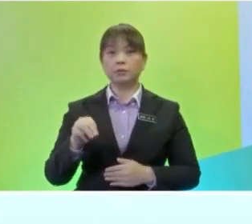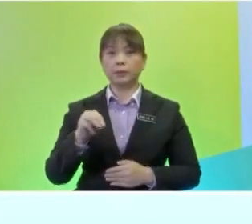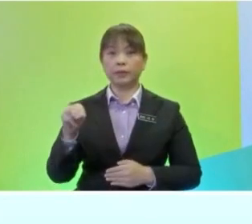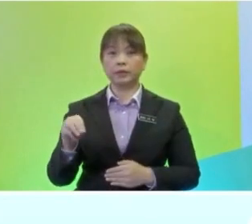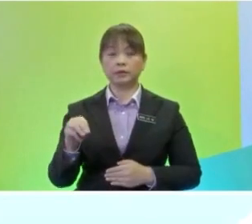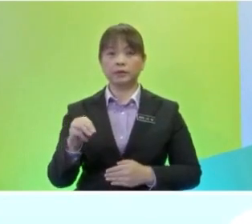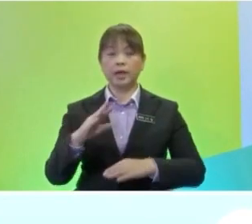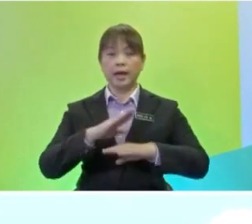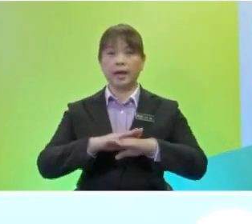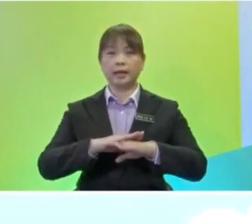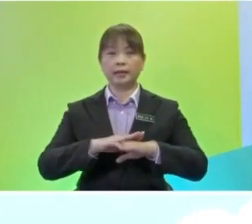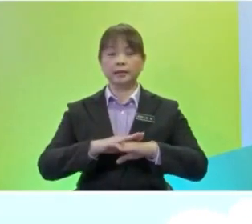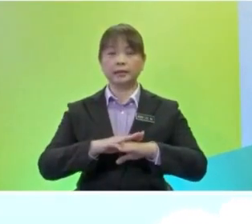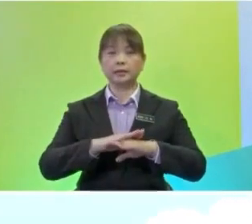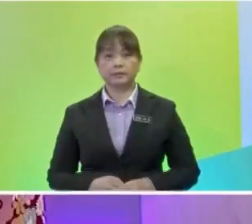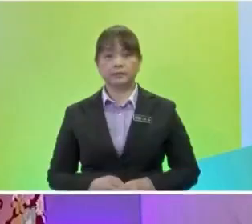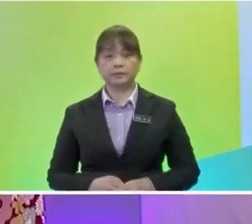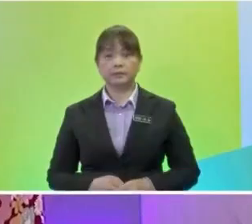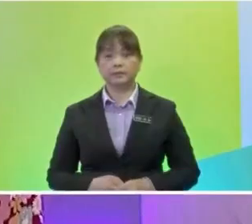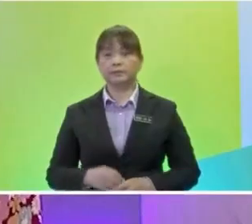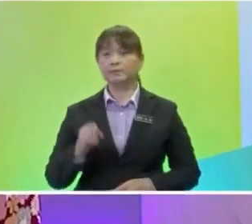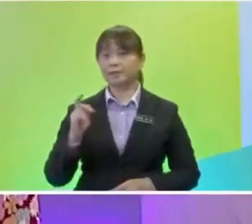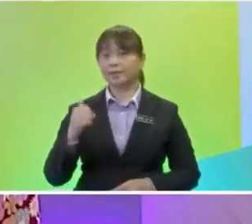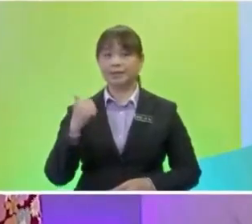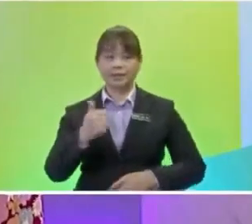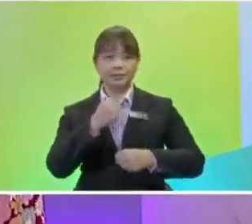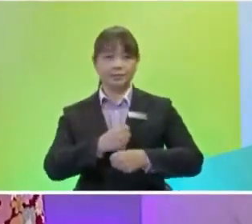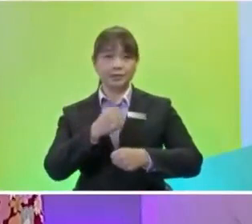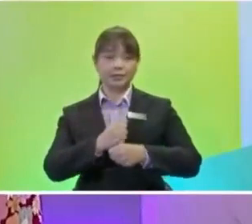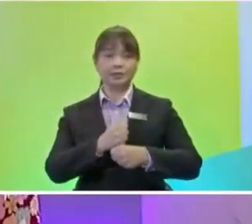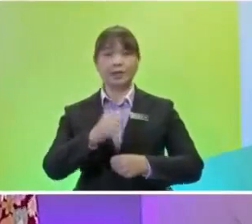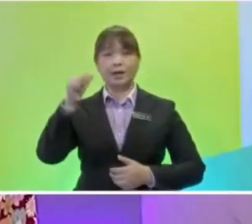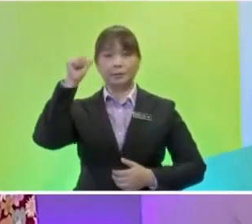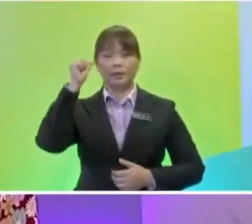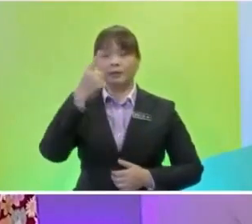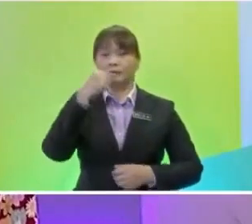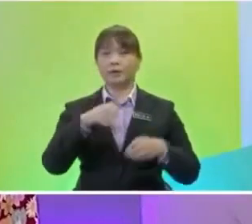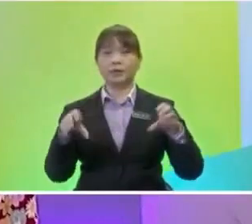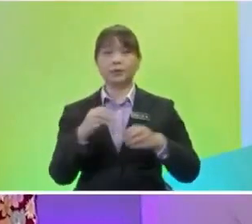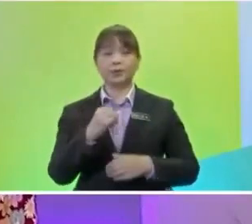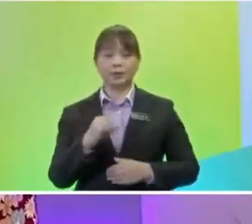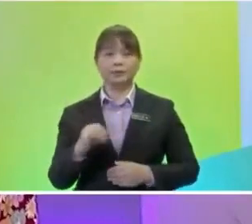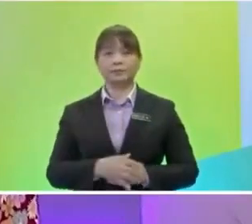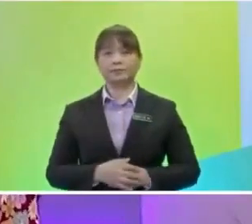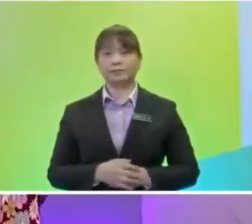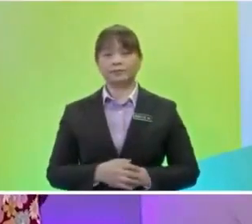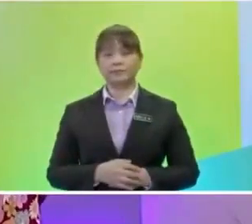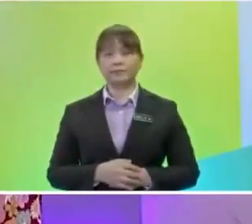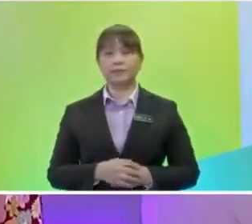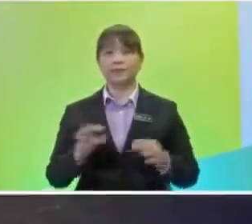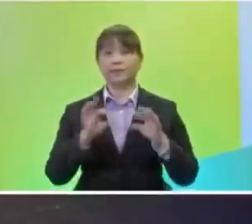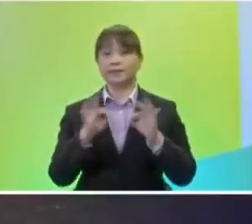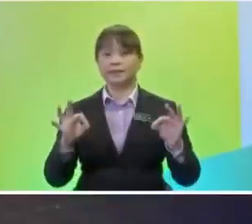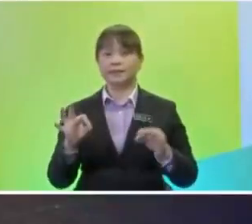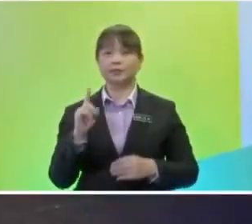for the scariest ride on snowmobile. Okay, good job, Amar, for doing a wonderful job. All right. Let's reward Amar one star for that.